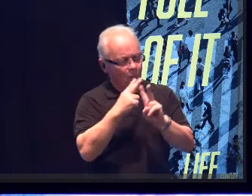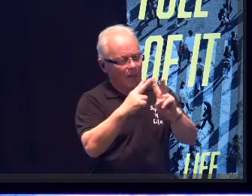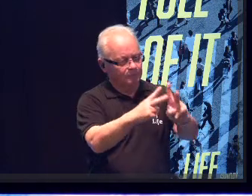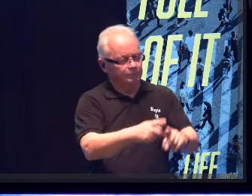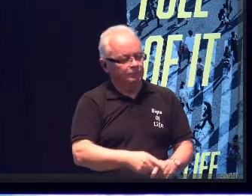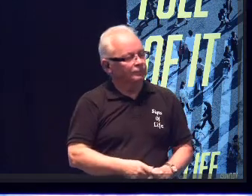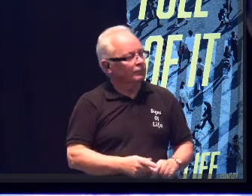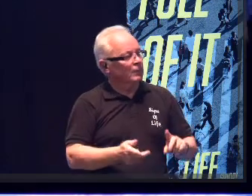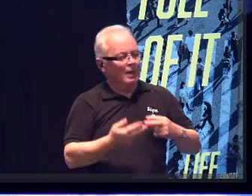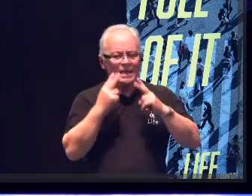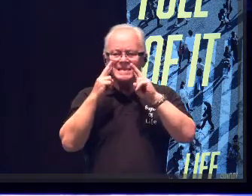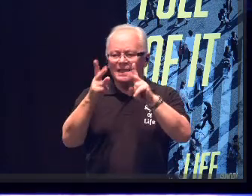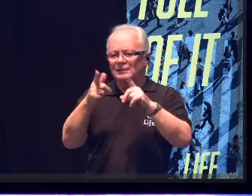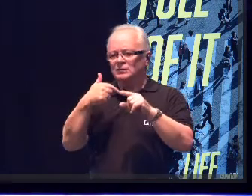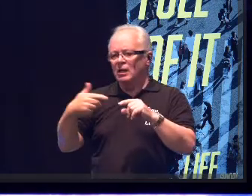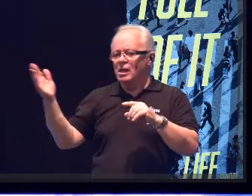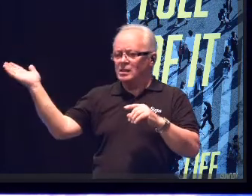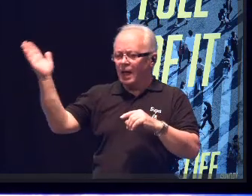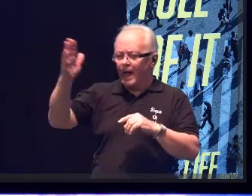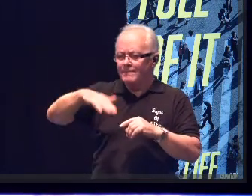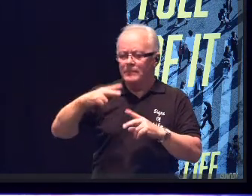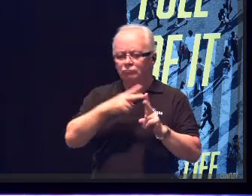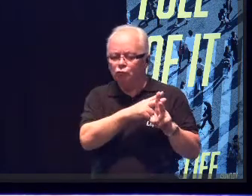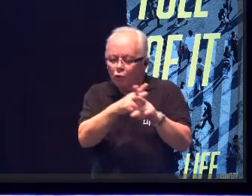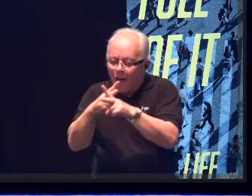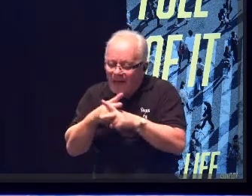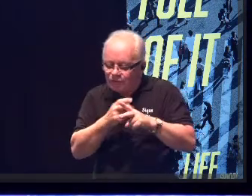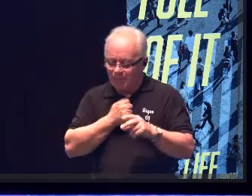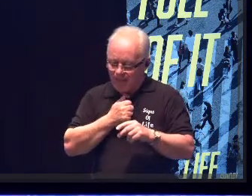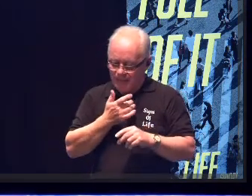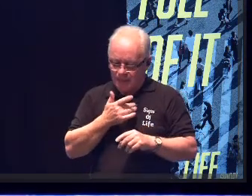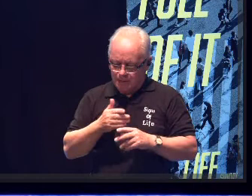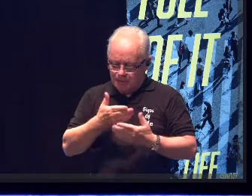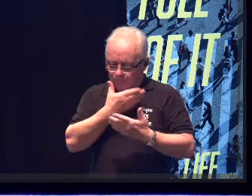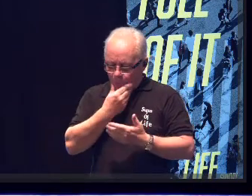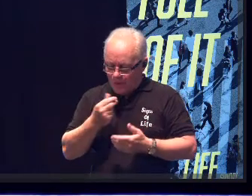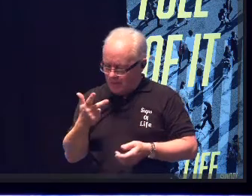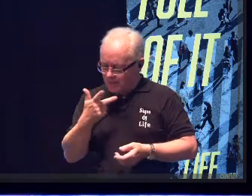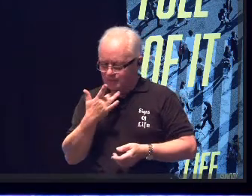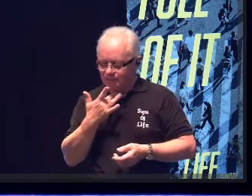come and look after my 3-year-old for a weekend. I'll teach you about rules and rebellion.